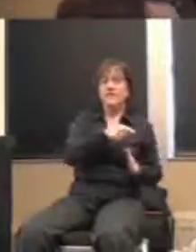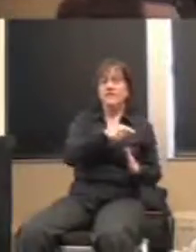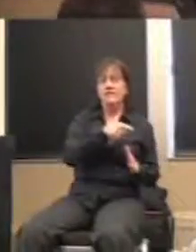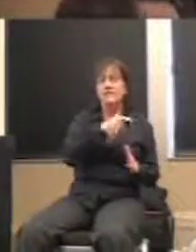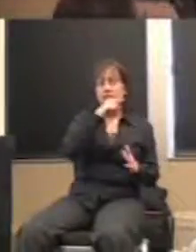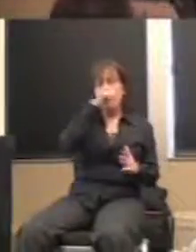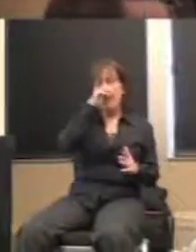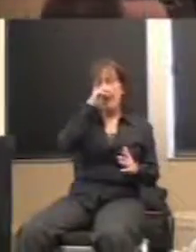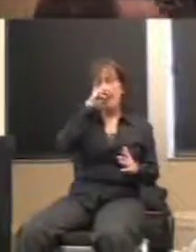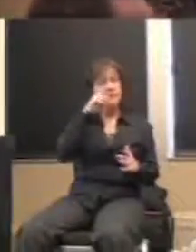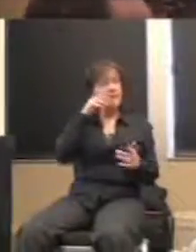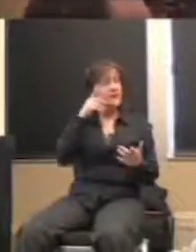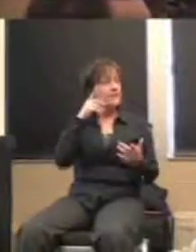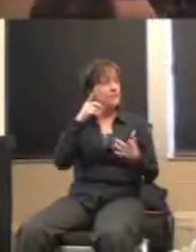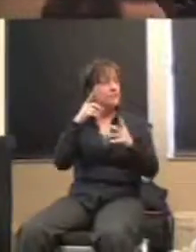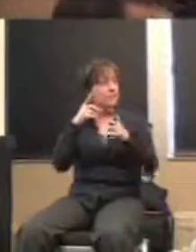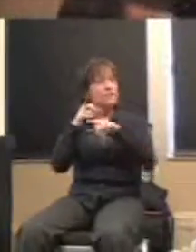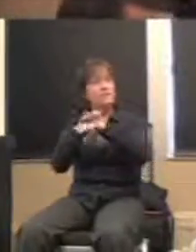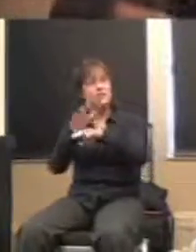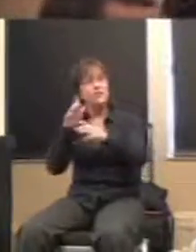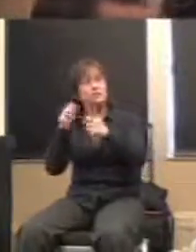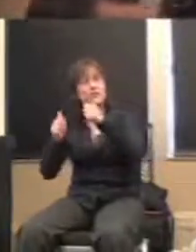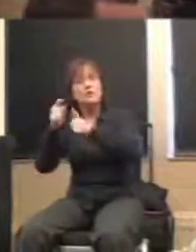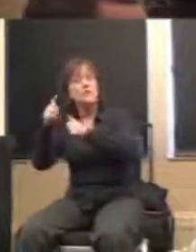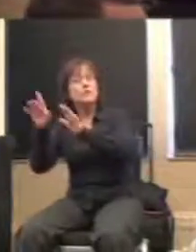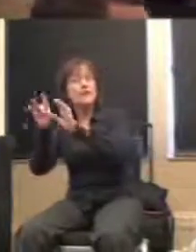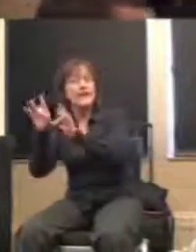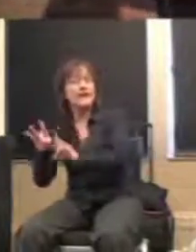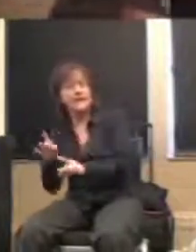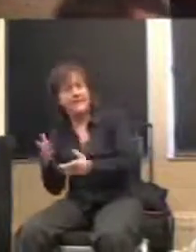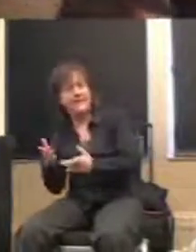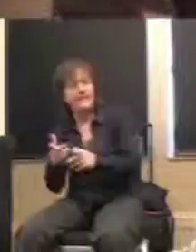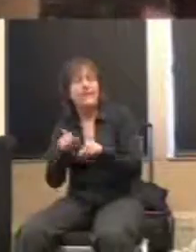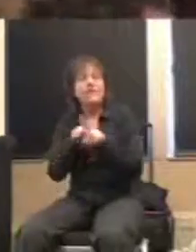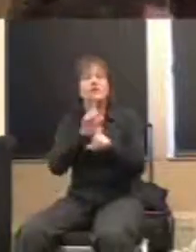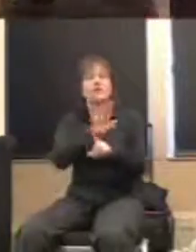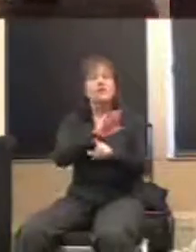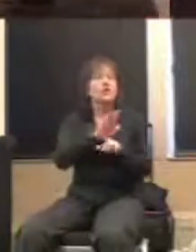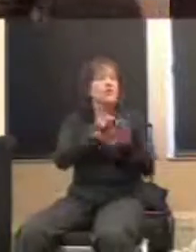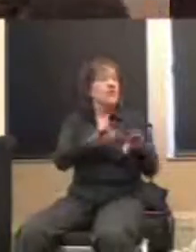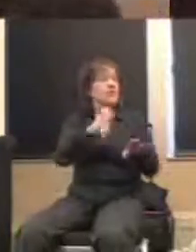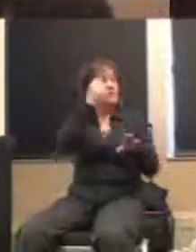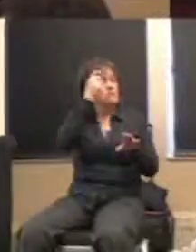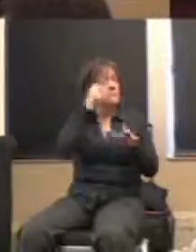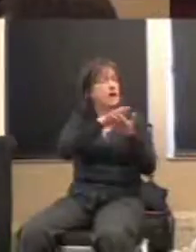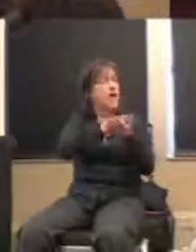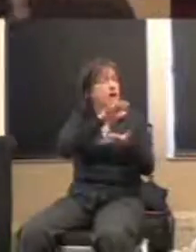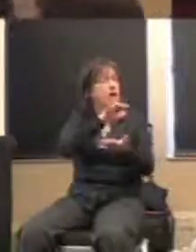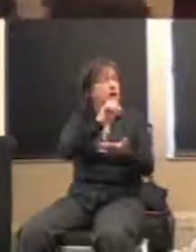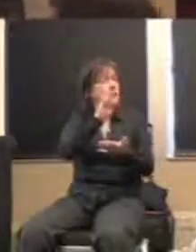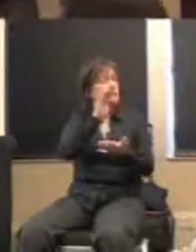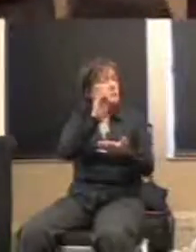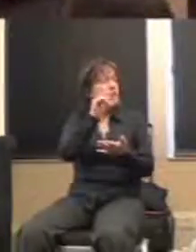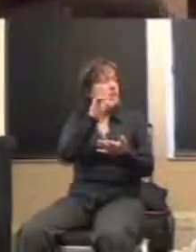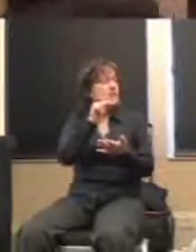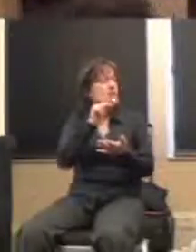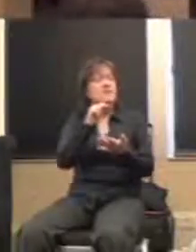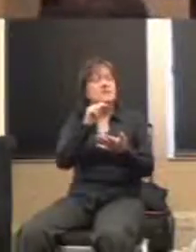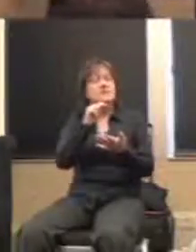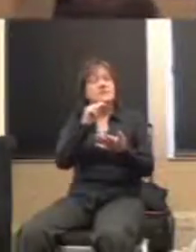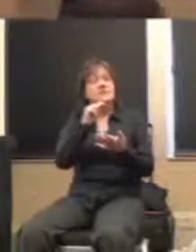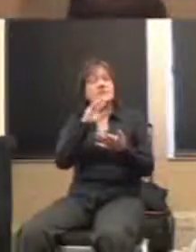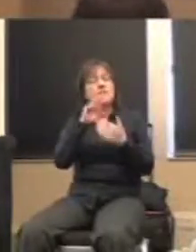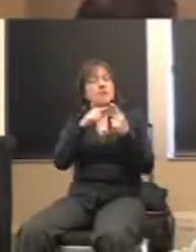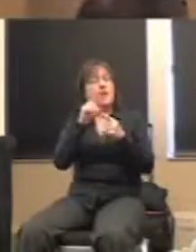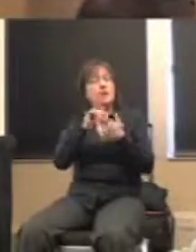what this looks like. And also based on level of abstraction, I kind of talked about that a little bit when I talked about structured work